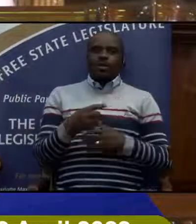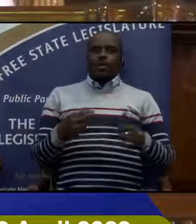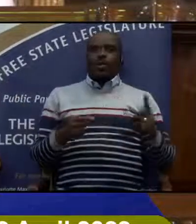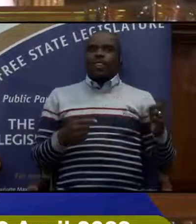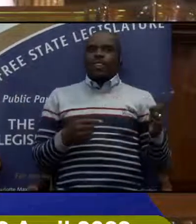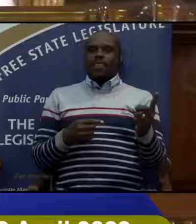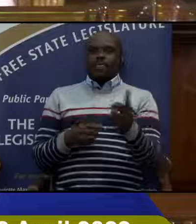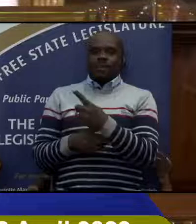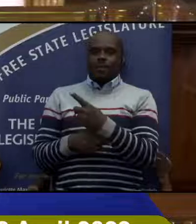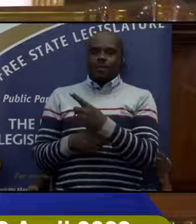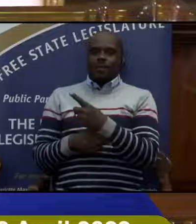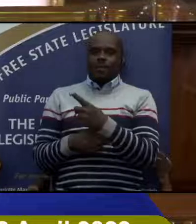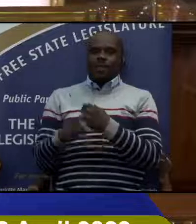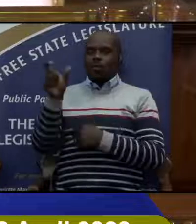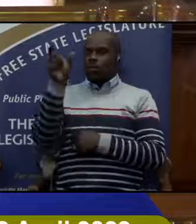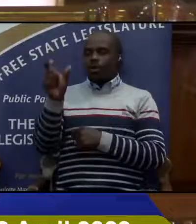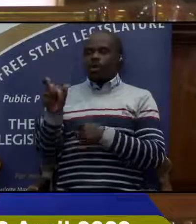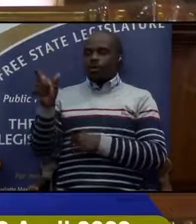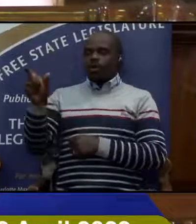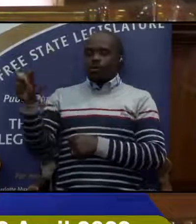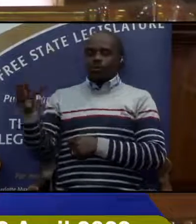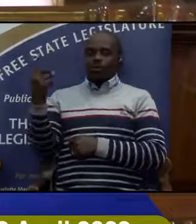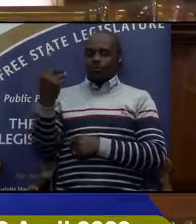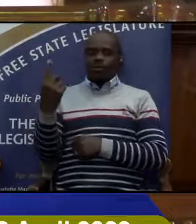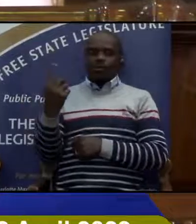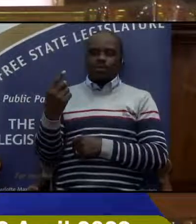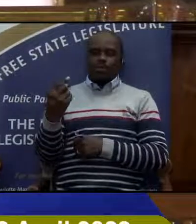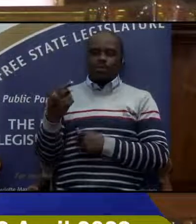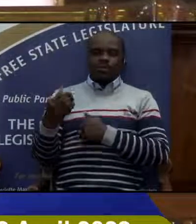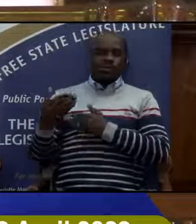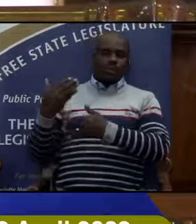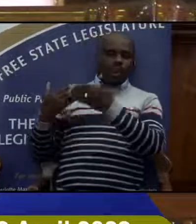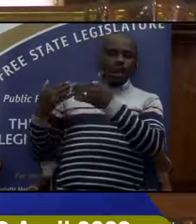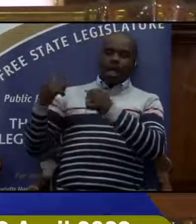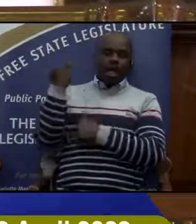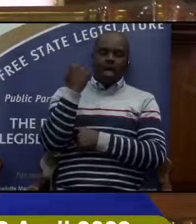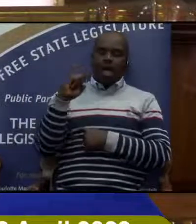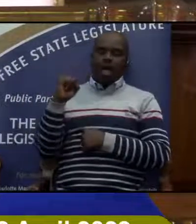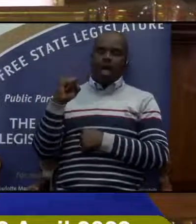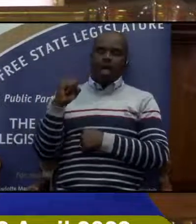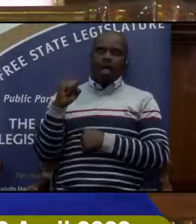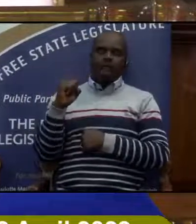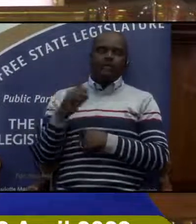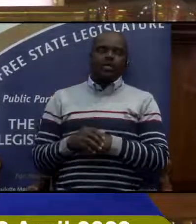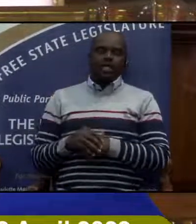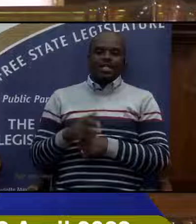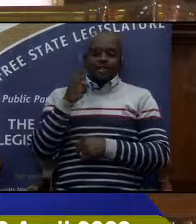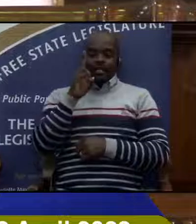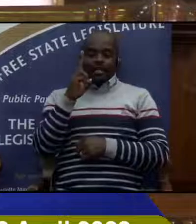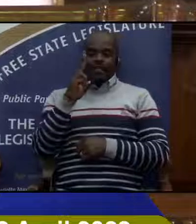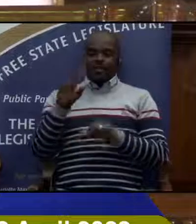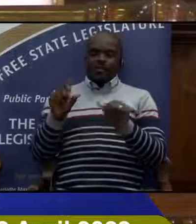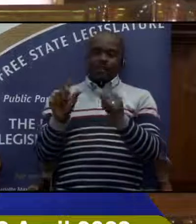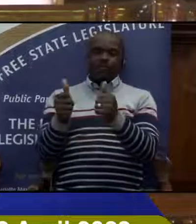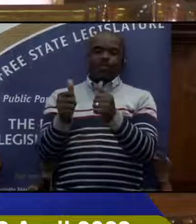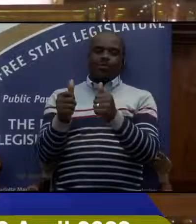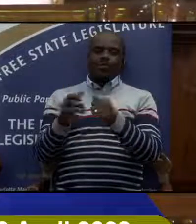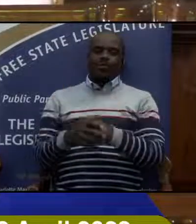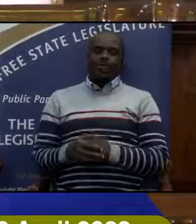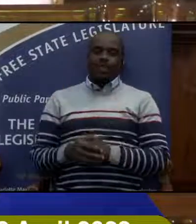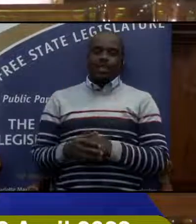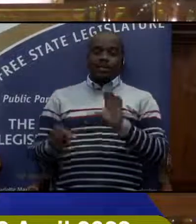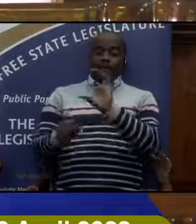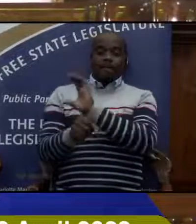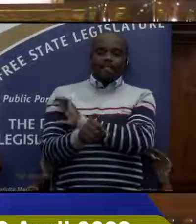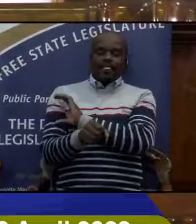one is left behind, realizing the freedom, happiness and peace mentioned in a quote of